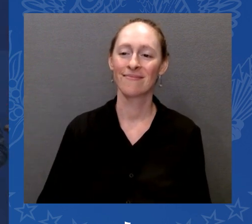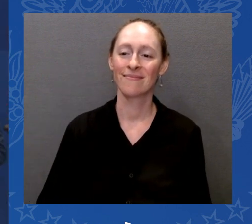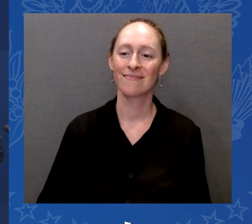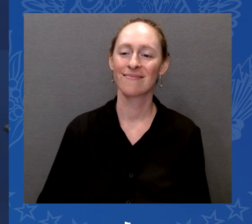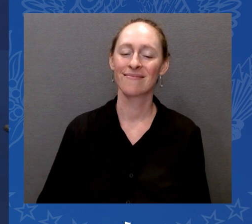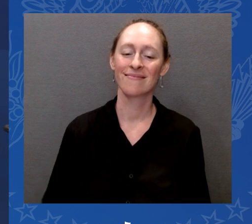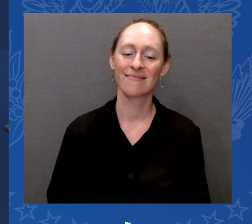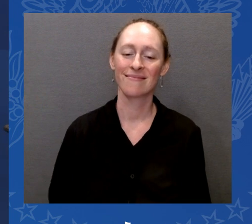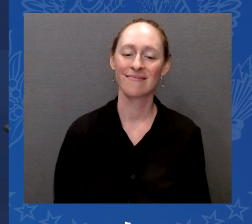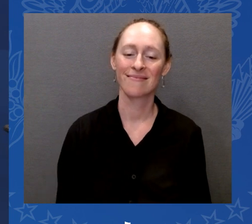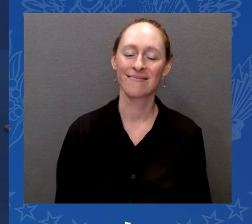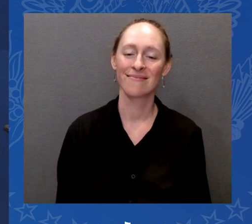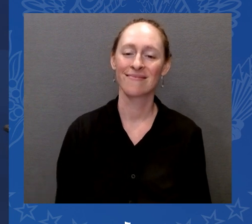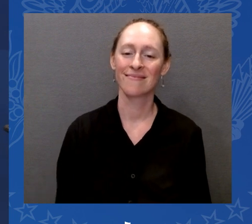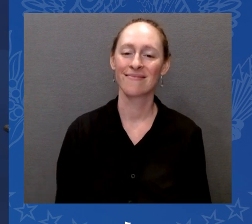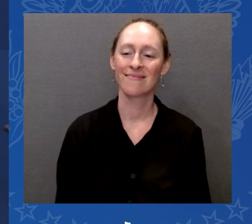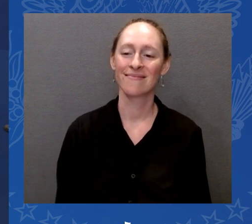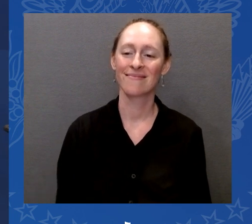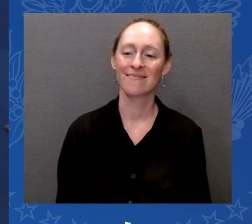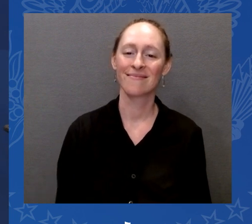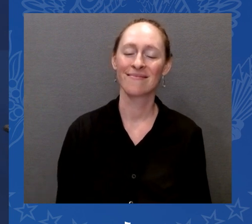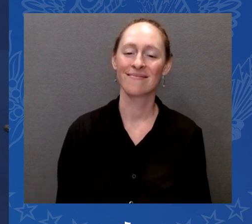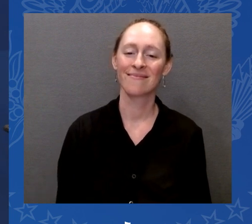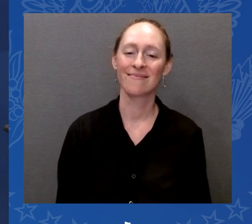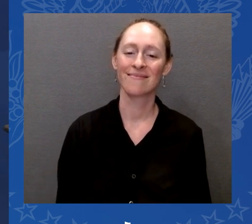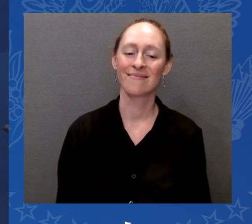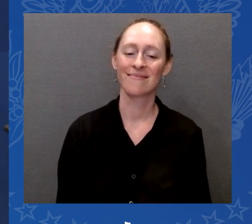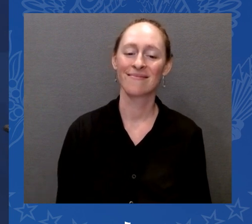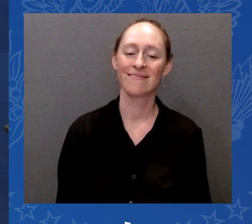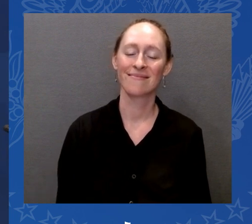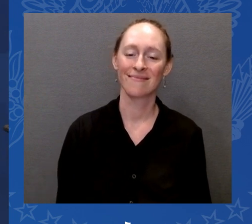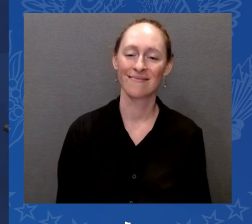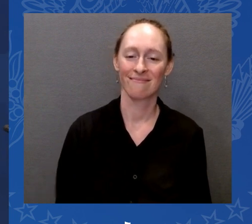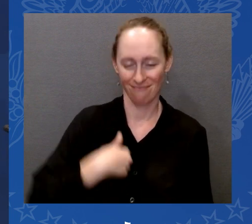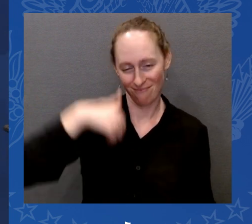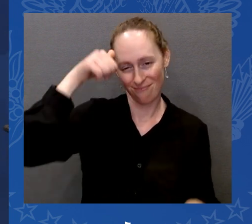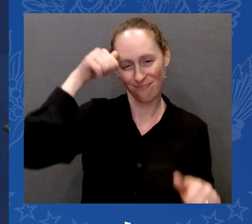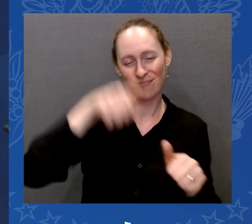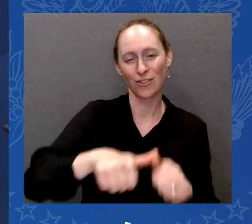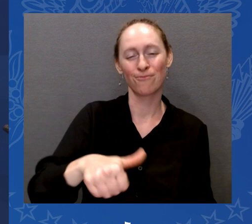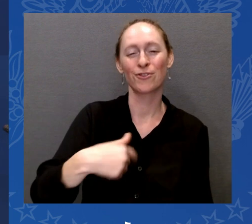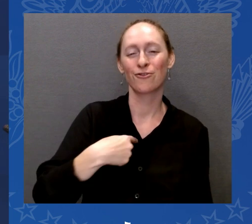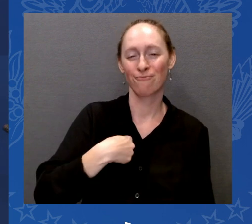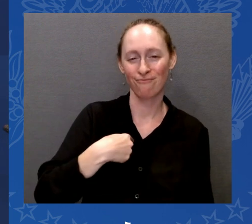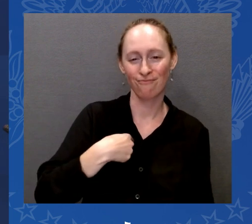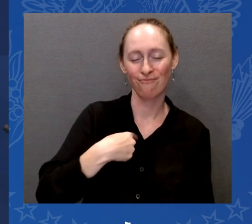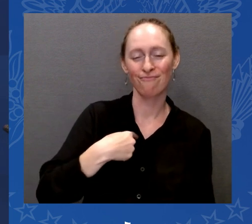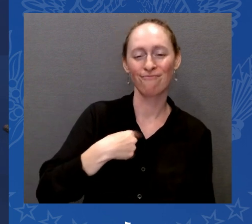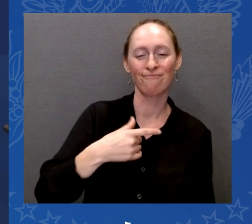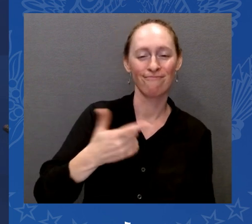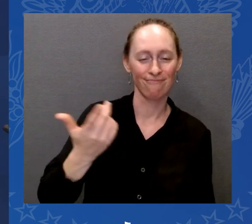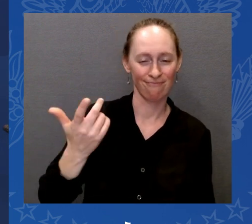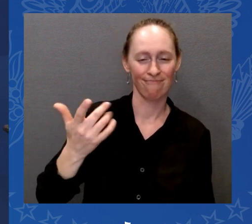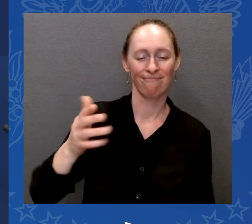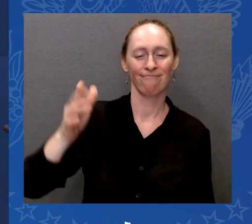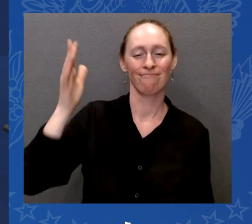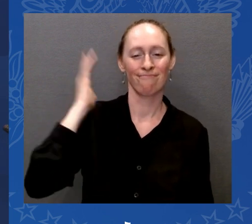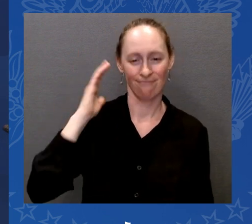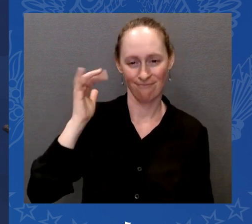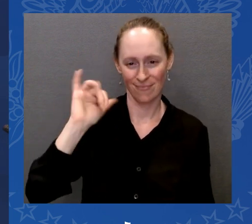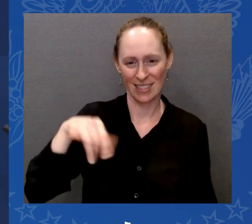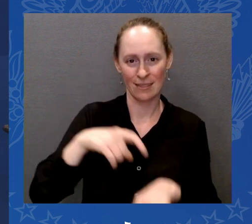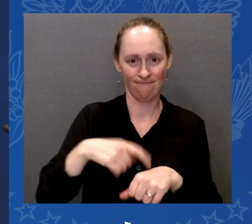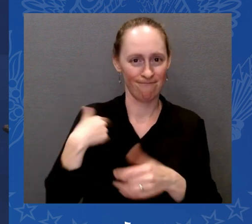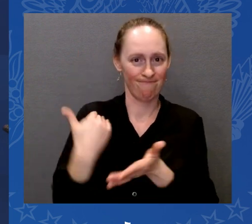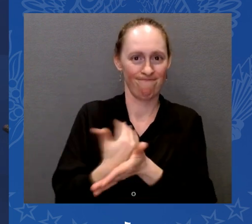And I remember my first weeks as governor, just a little over a year ago. Kevin Eunice came to me, and I